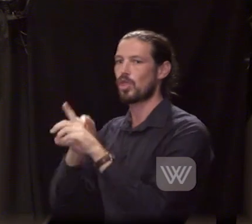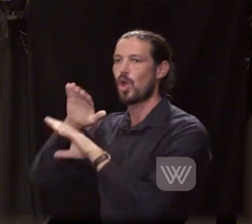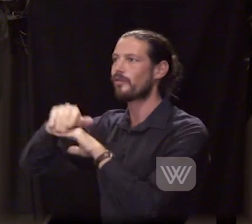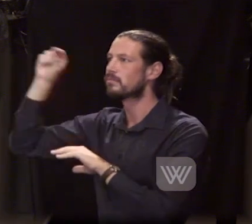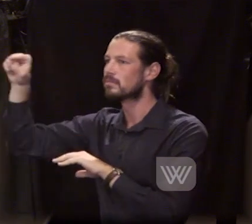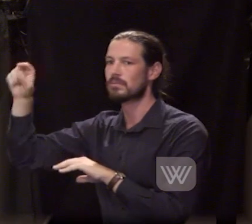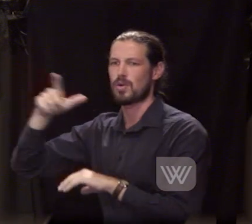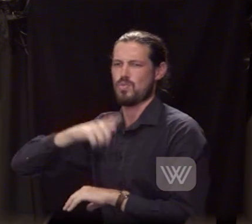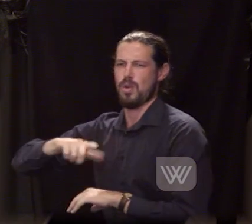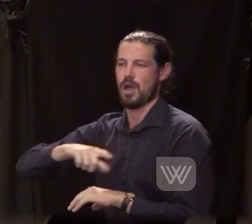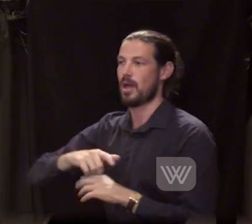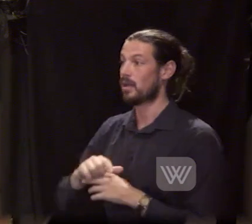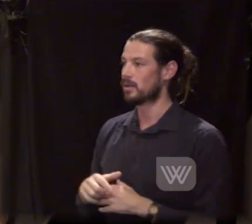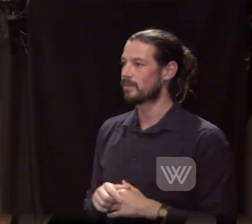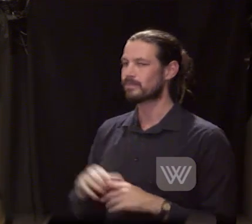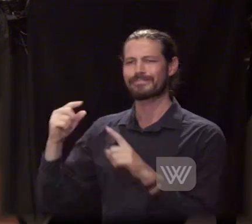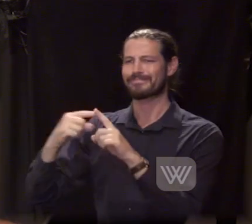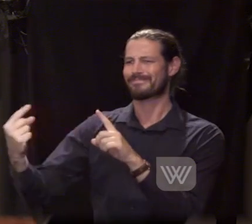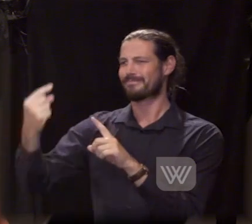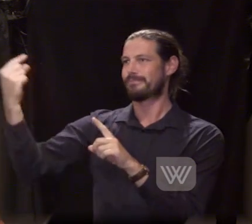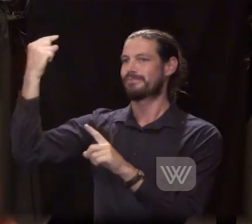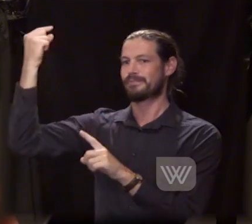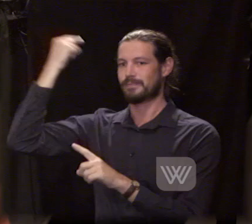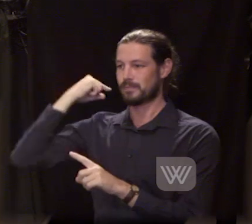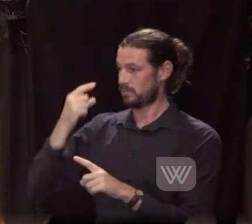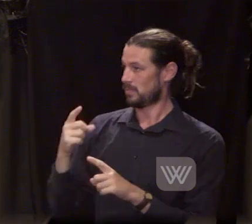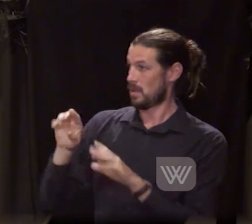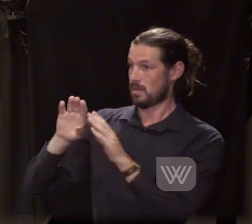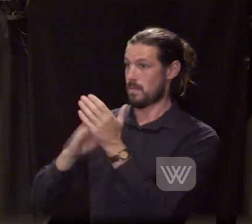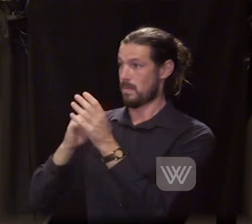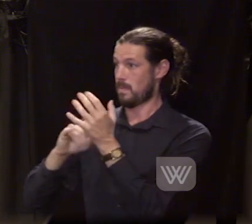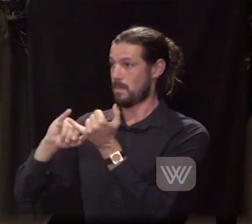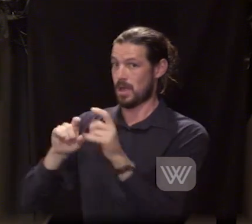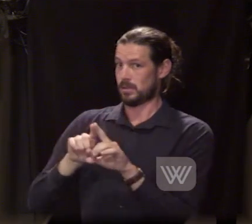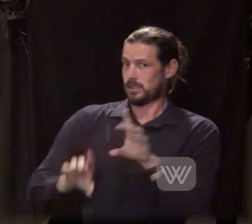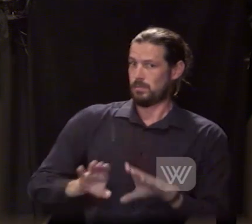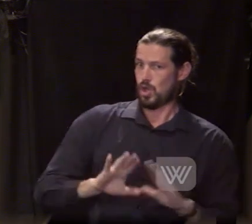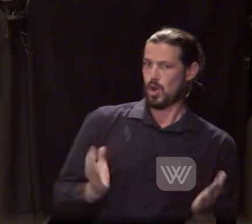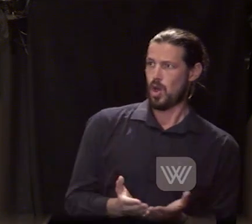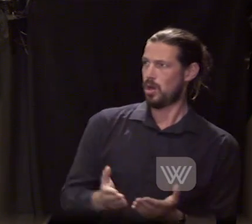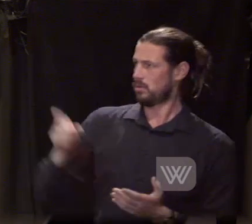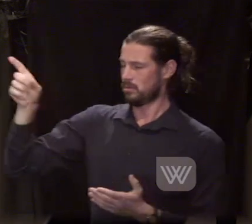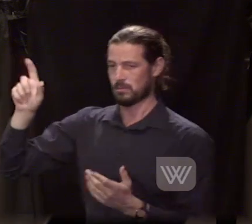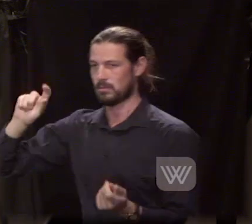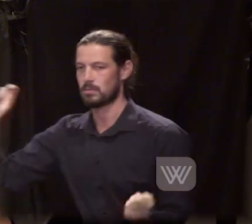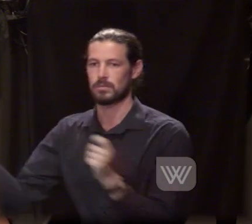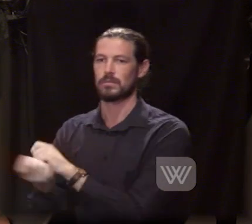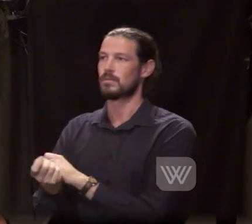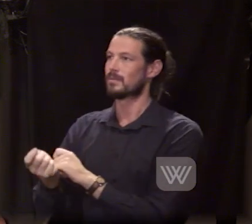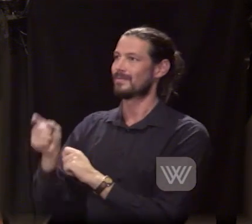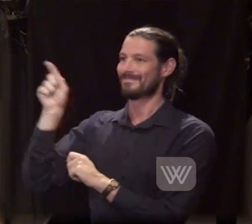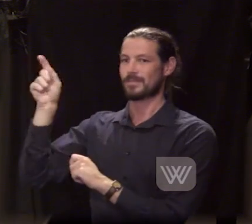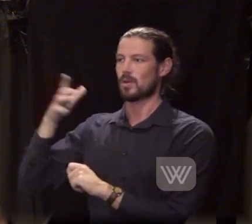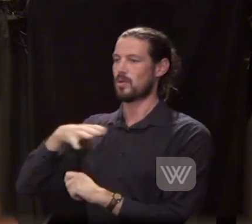used to be a lot more like Earth. And there are lessons to be learned about Mars that can help us prevent making Earth be the way Mars